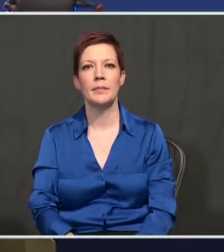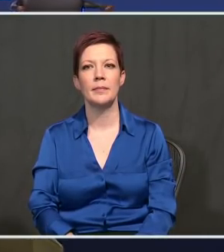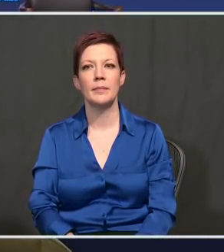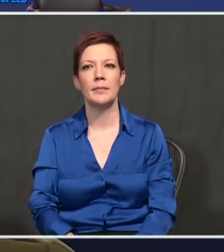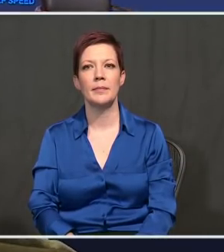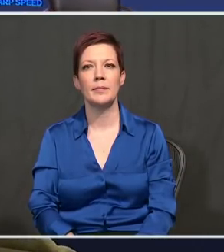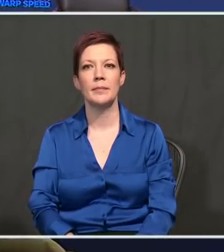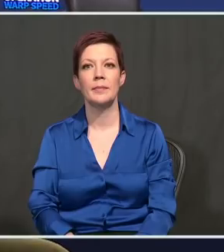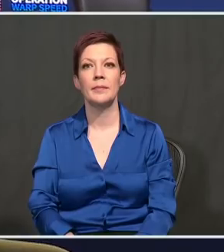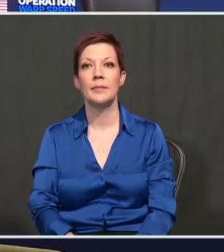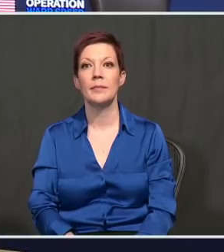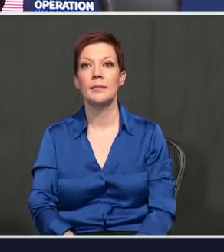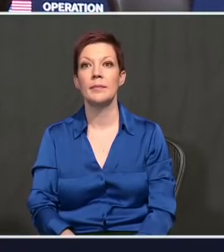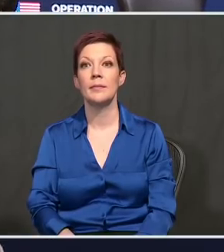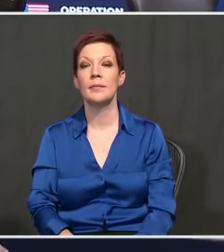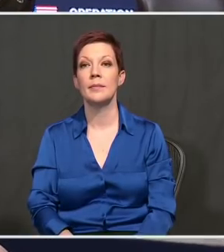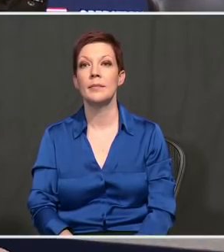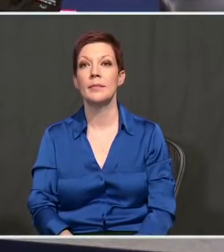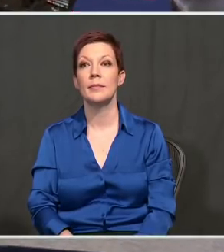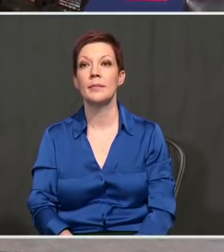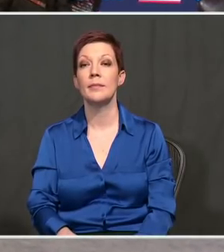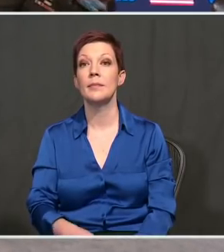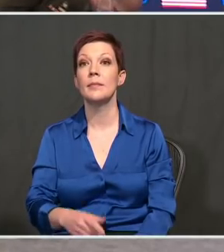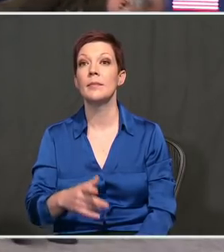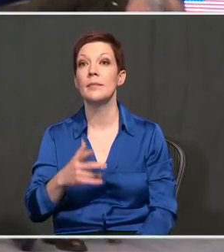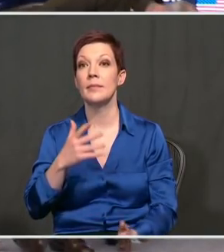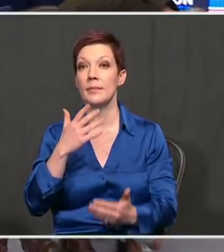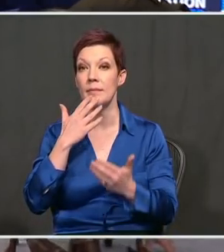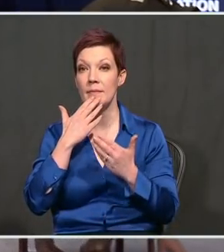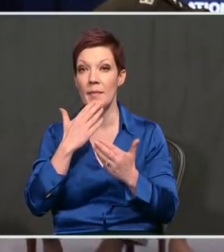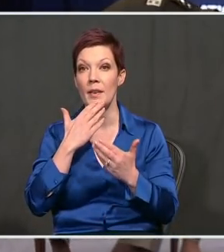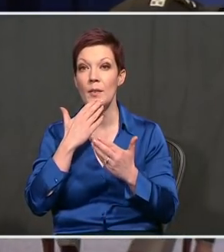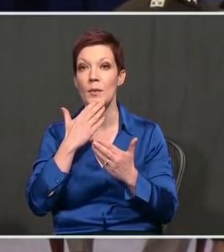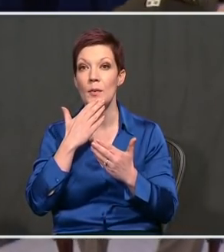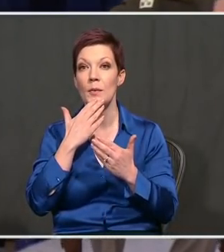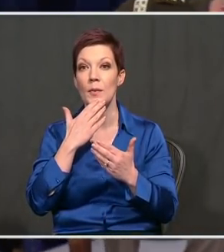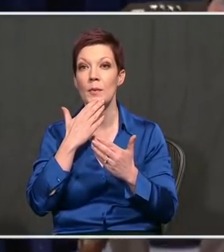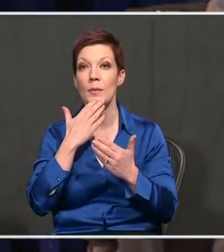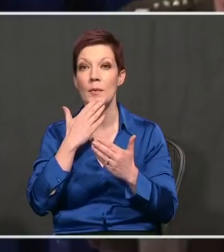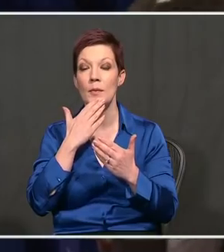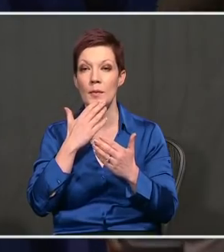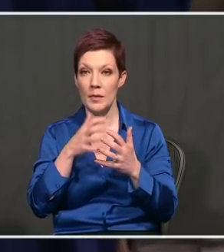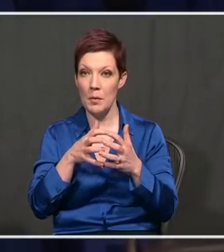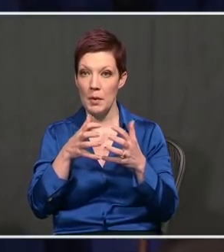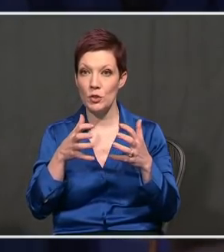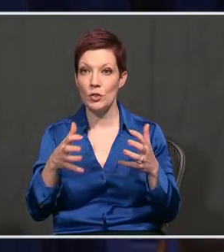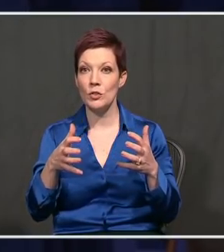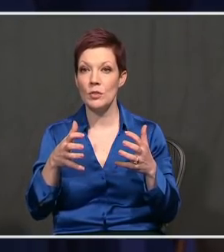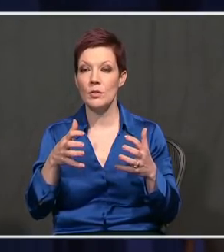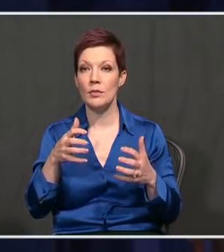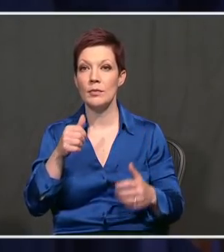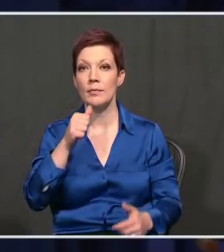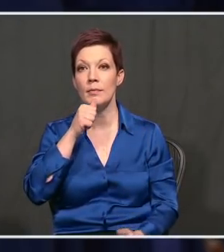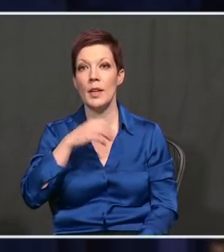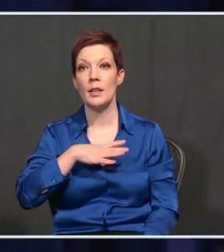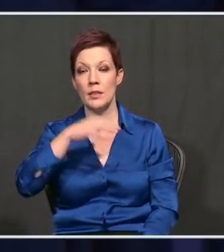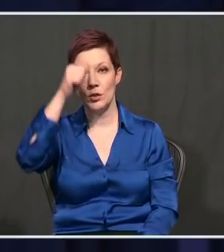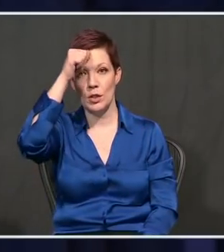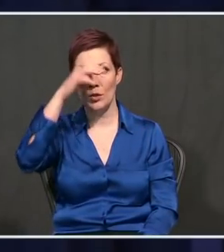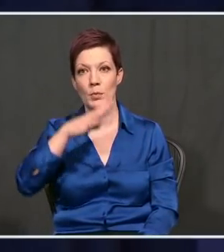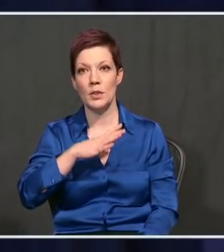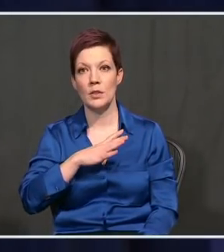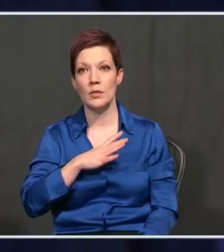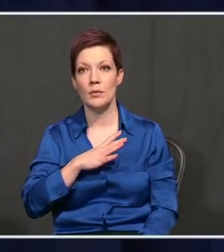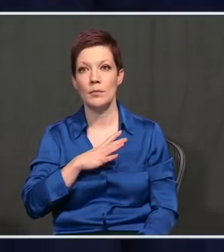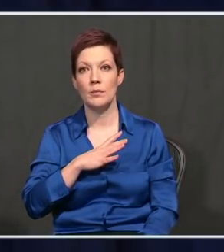It's getting more complicated. Well, thank you very much, ladies and gentlemen.